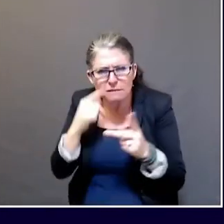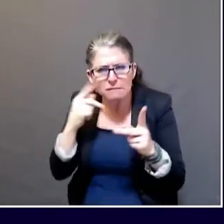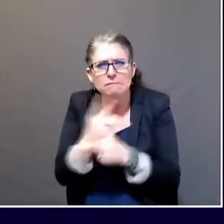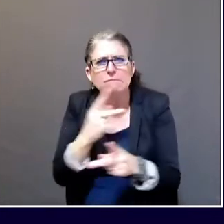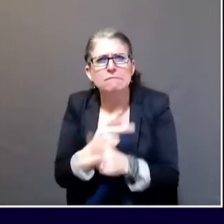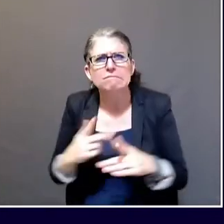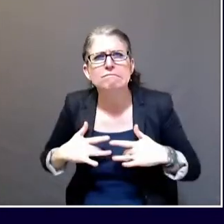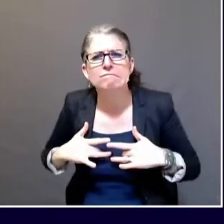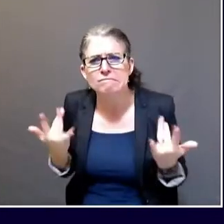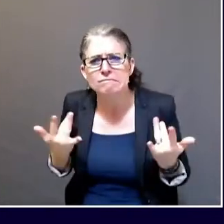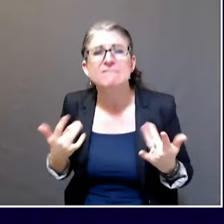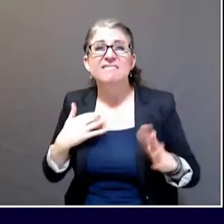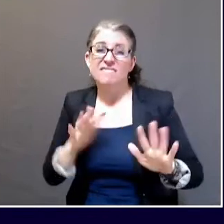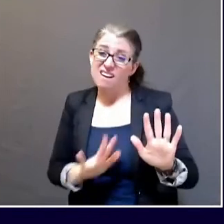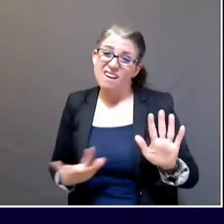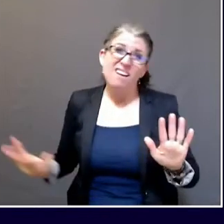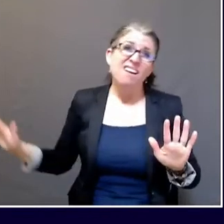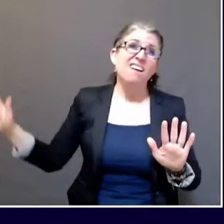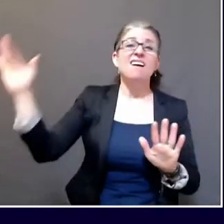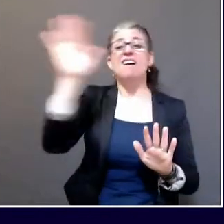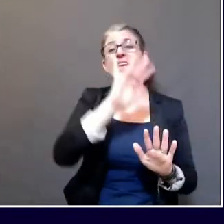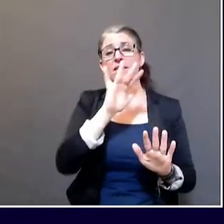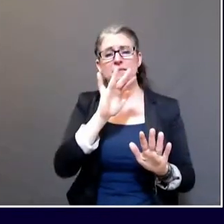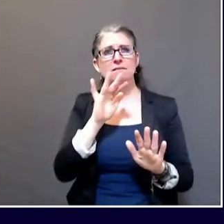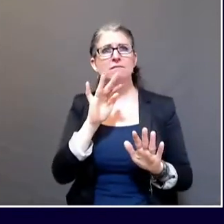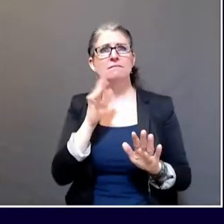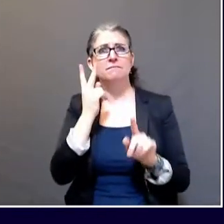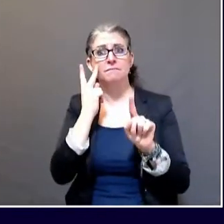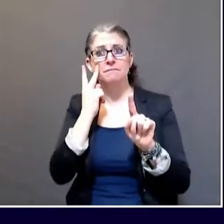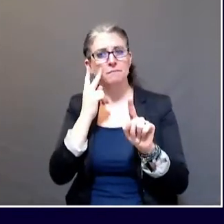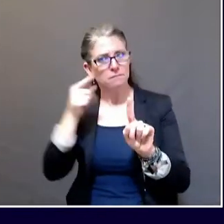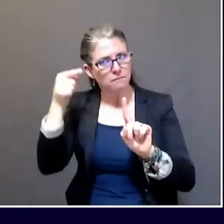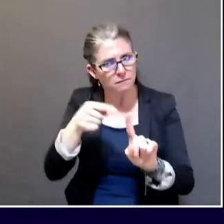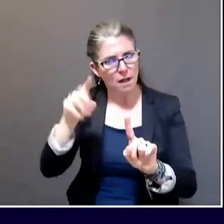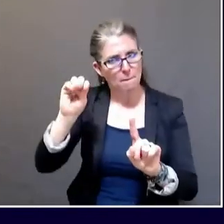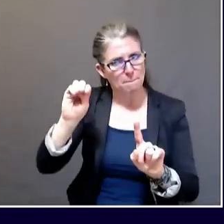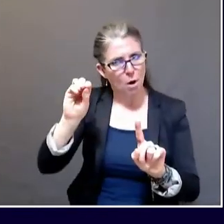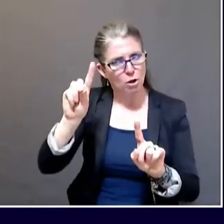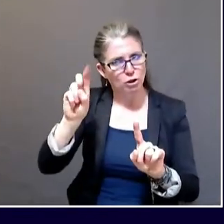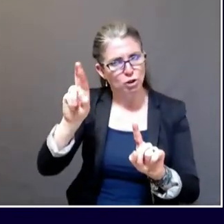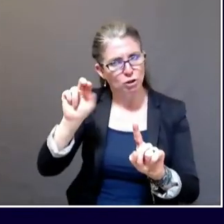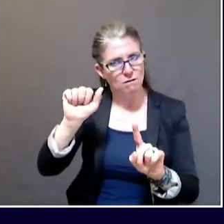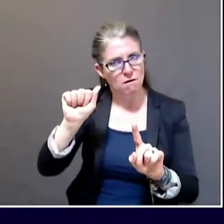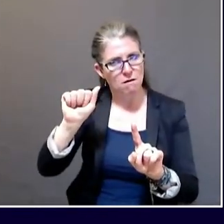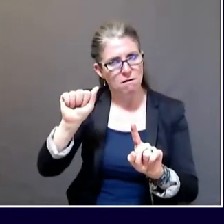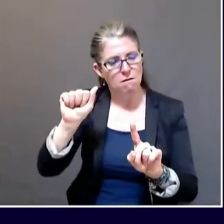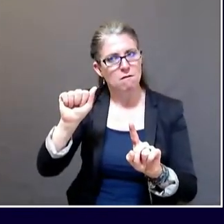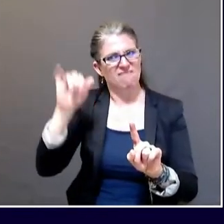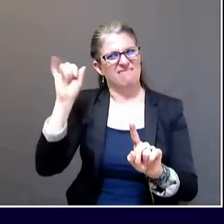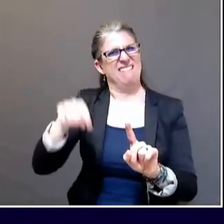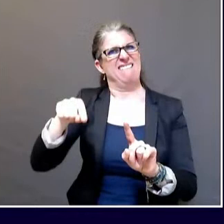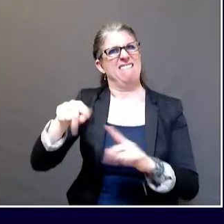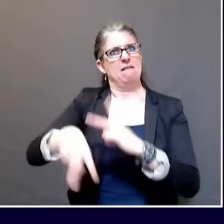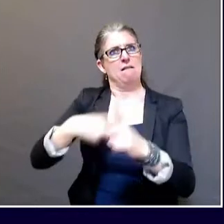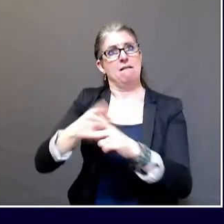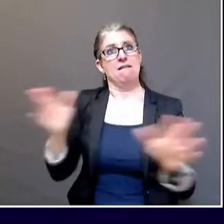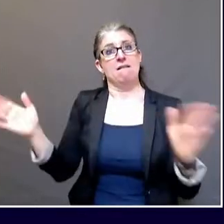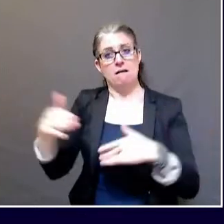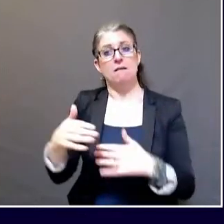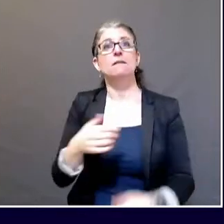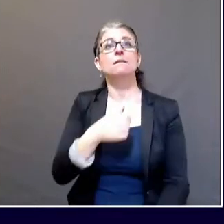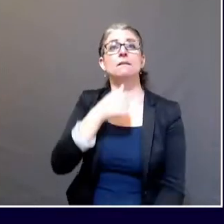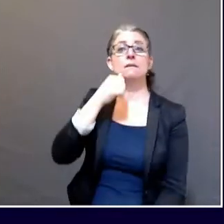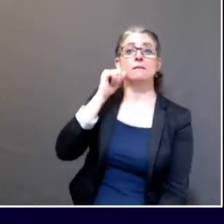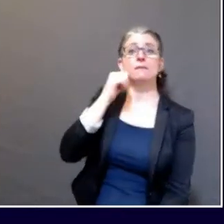base with those recipients, Maine CDC, by the end of the day yesterday, had found out that of the